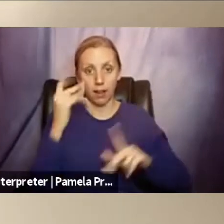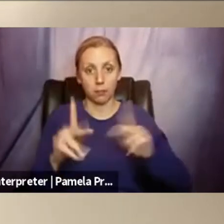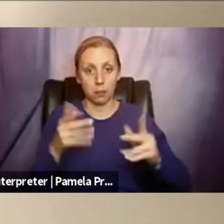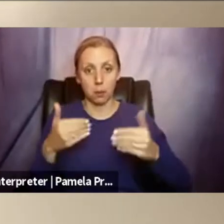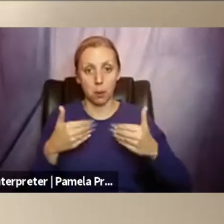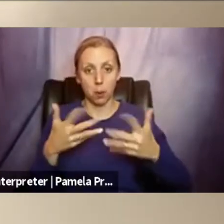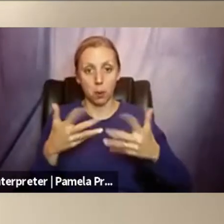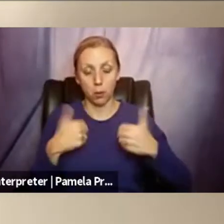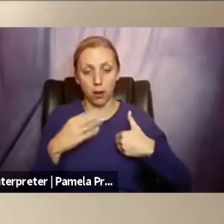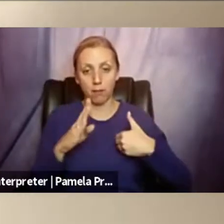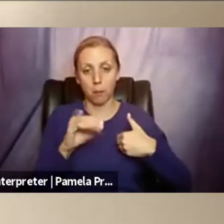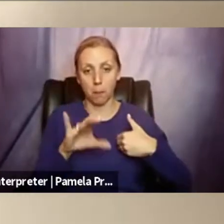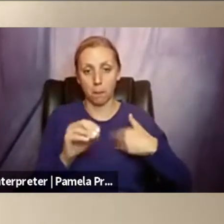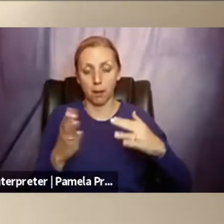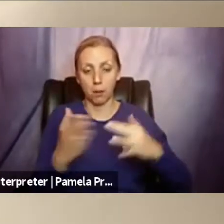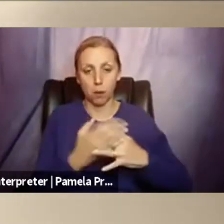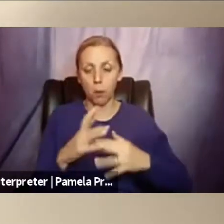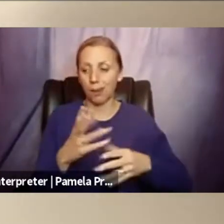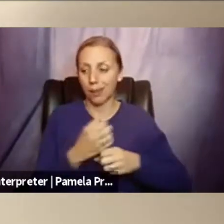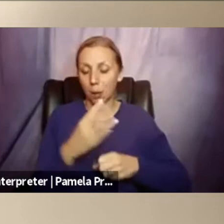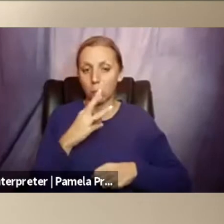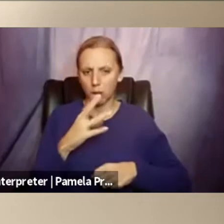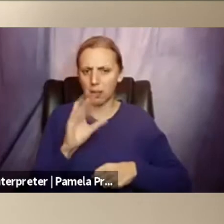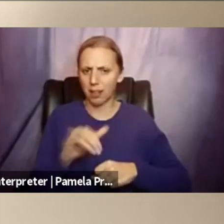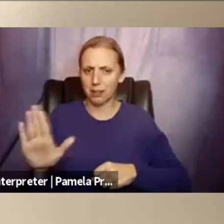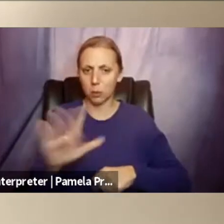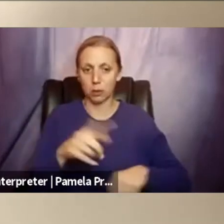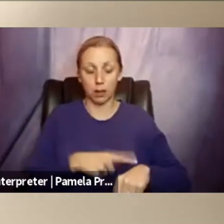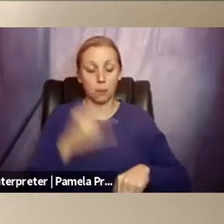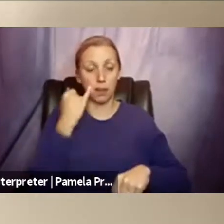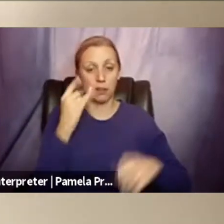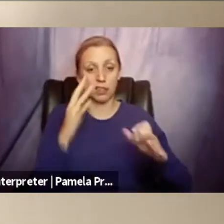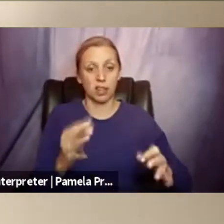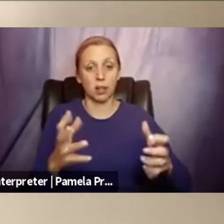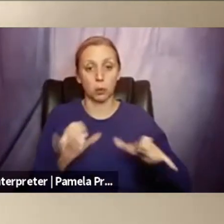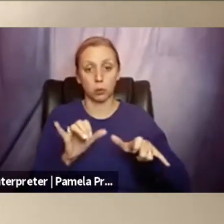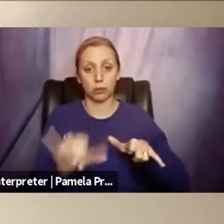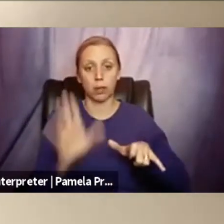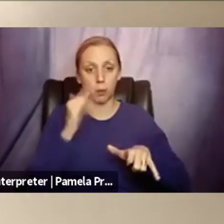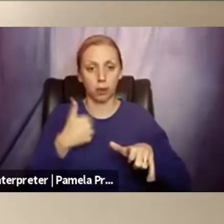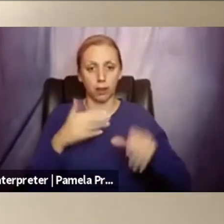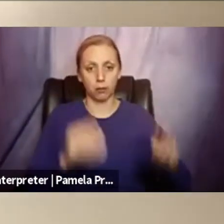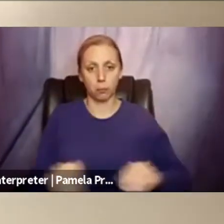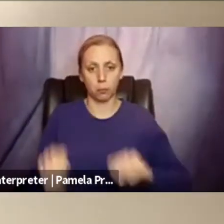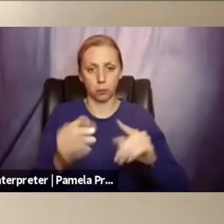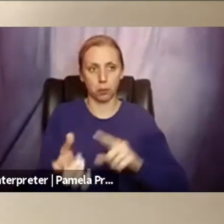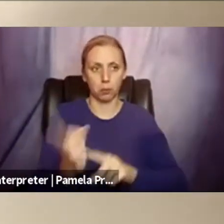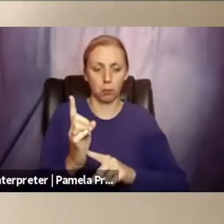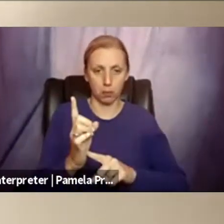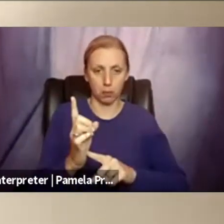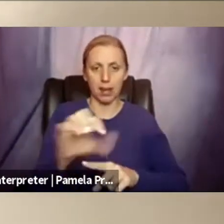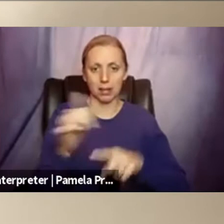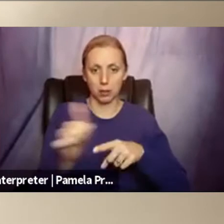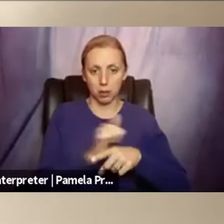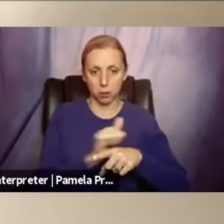or get some water, this is your time. But if you want to stay with us for a little bit, we will have some time for a movement moment, another practice that we utilize